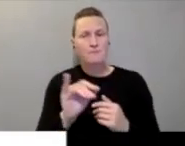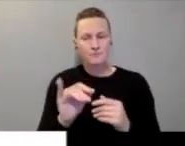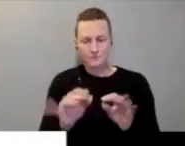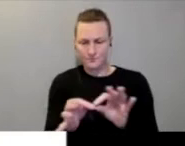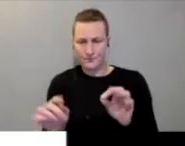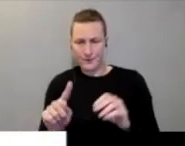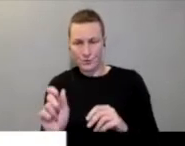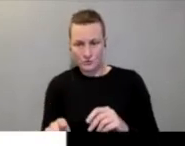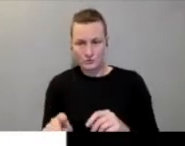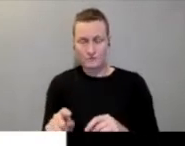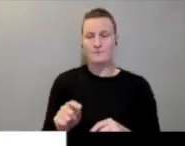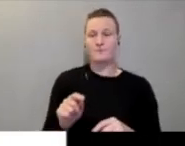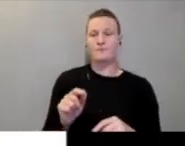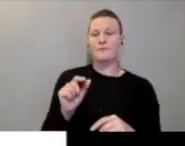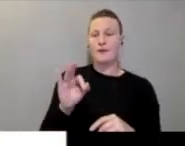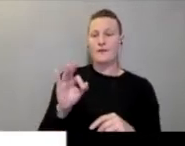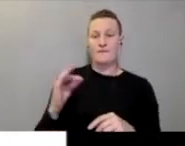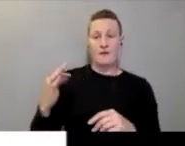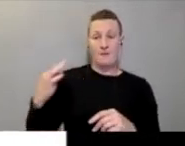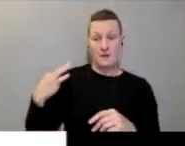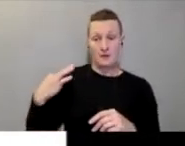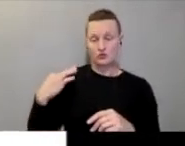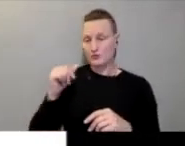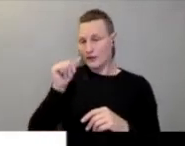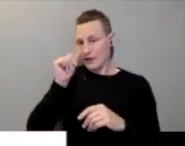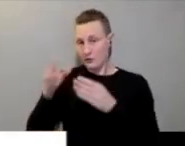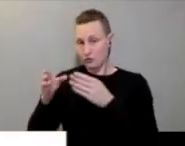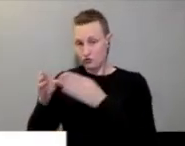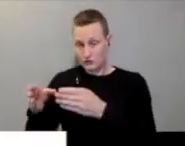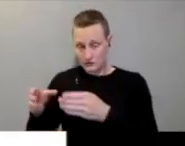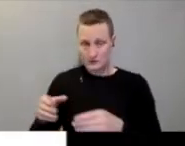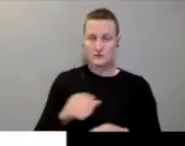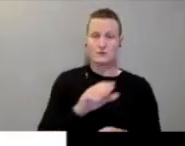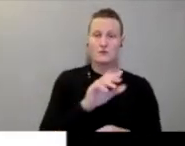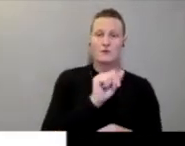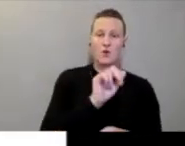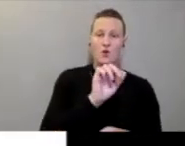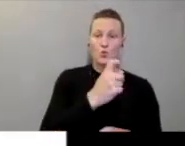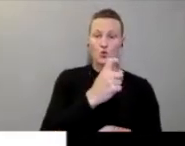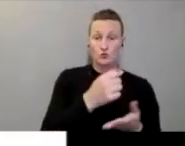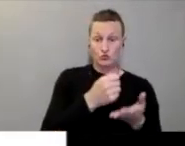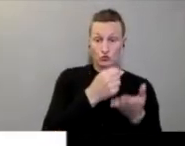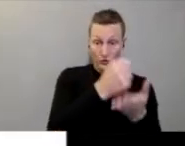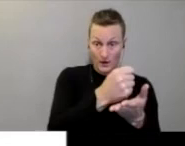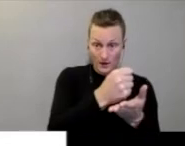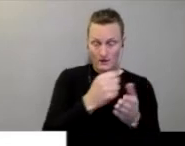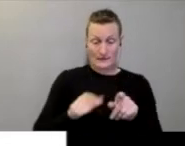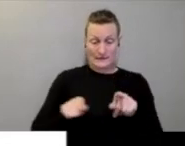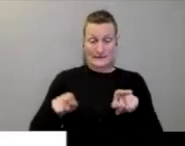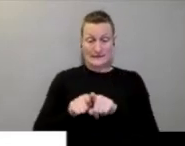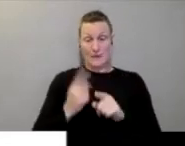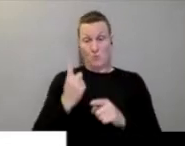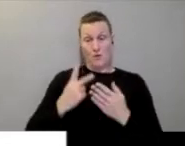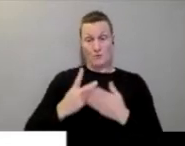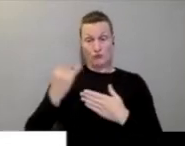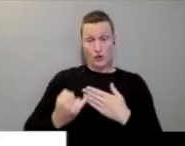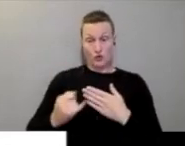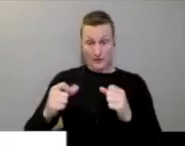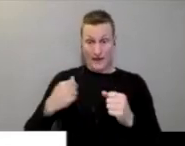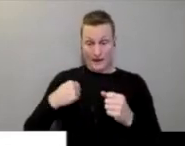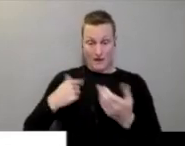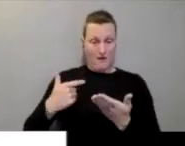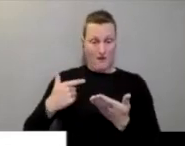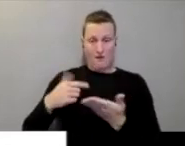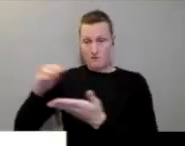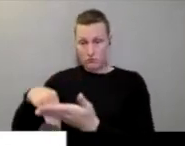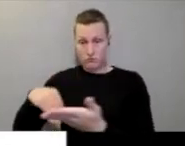to the Artworks grant? And you cannot apply for the same project to those funds. You could apply for a different project to